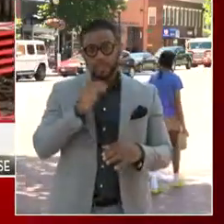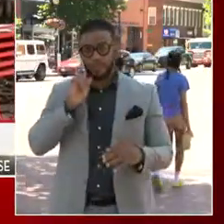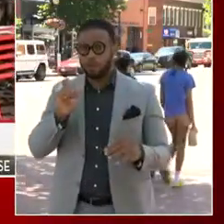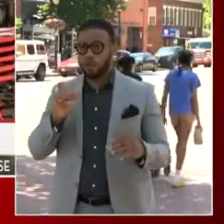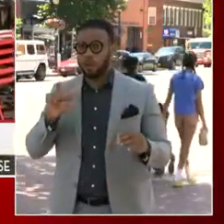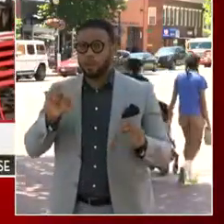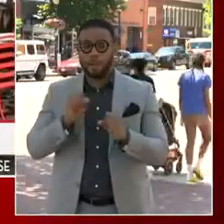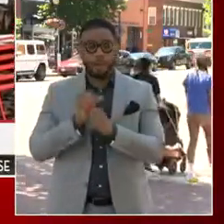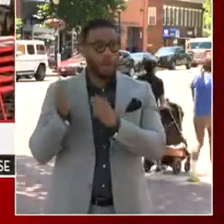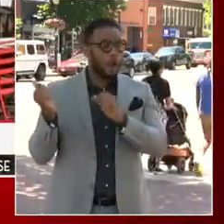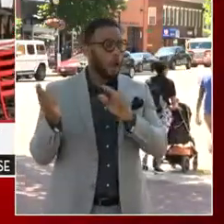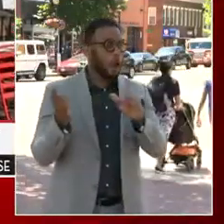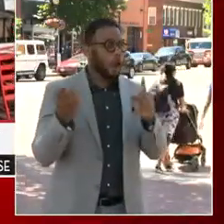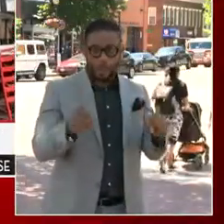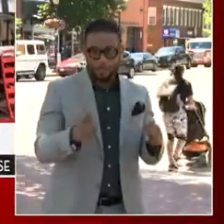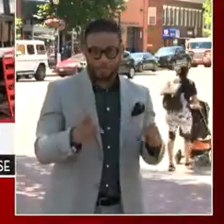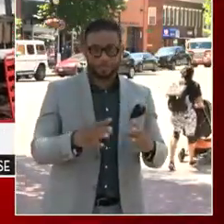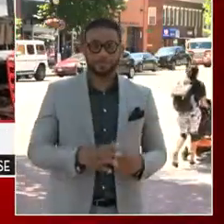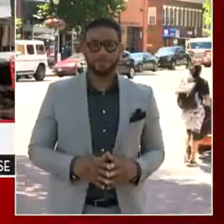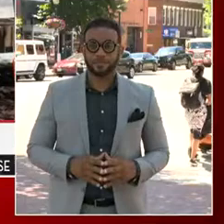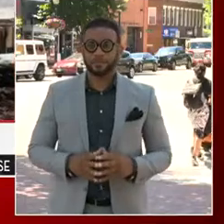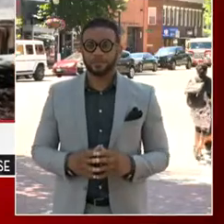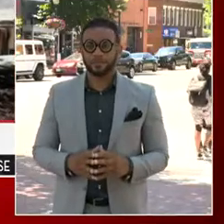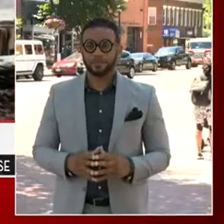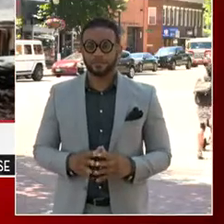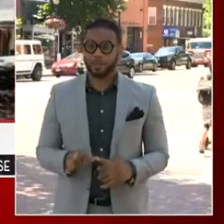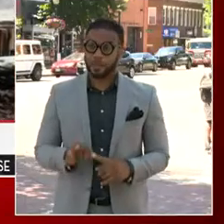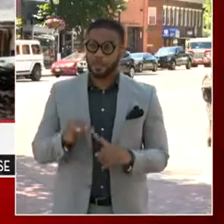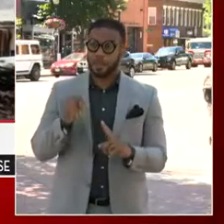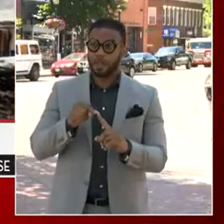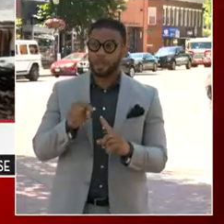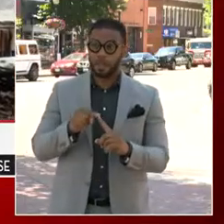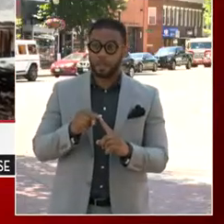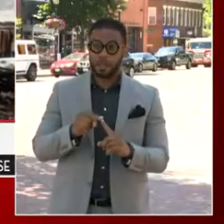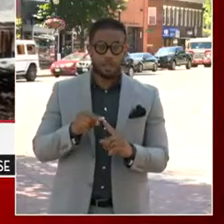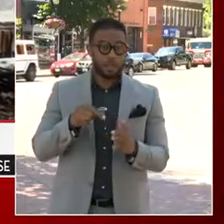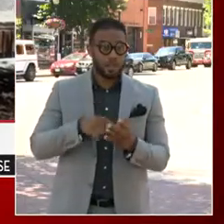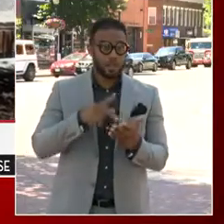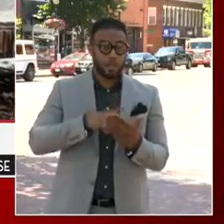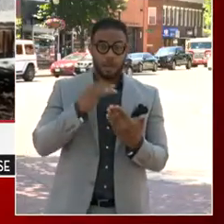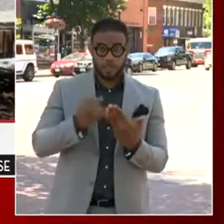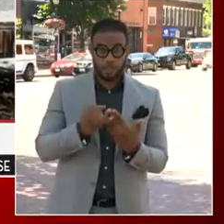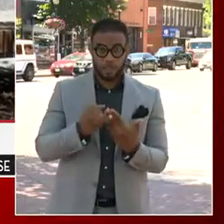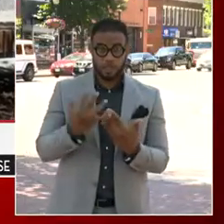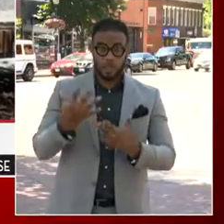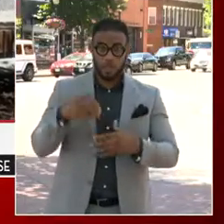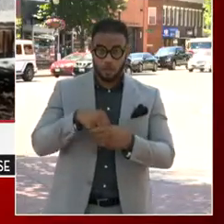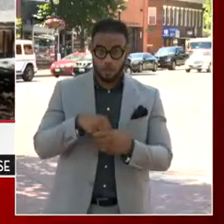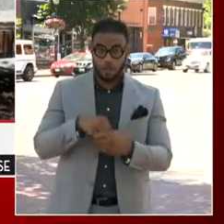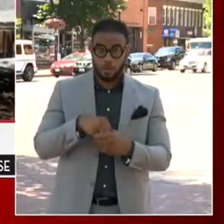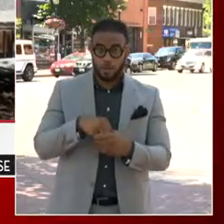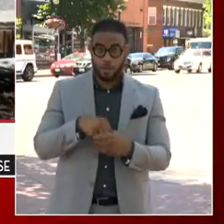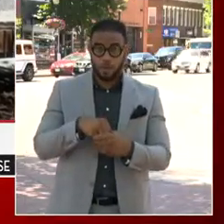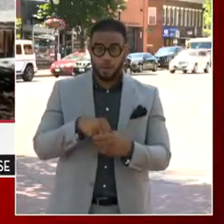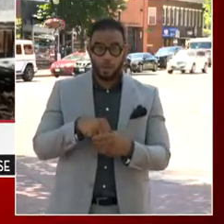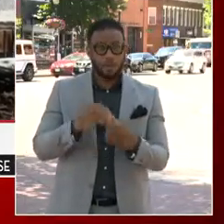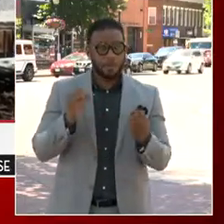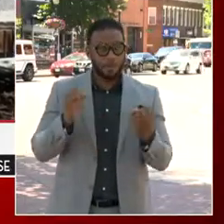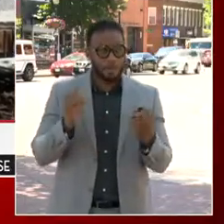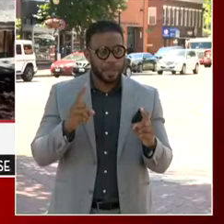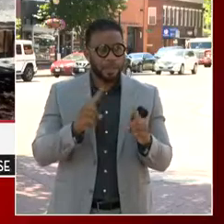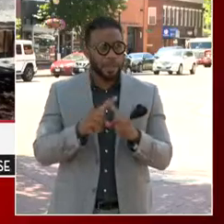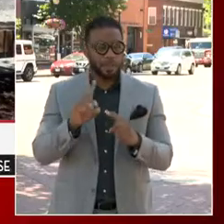this all together, and particularly this project has involved a number